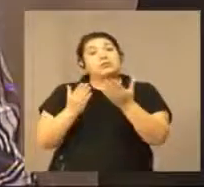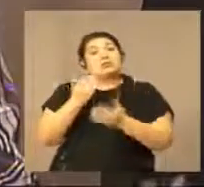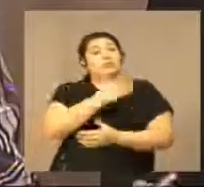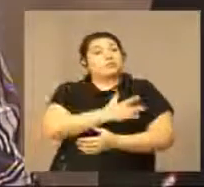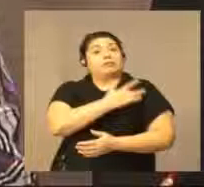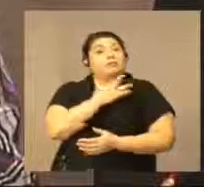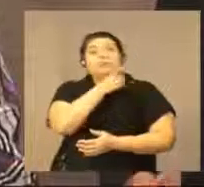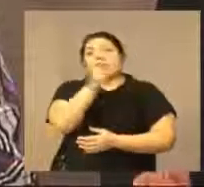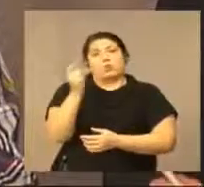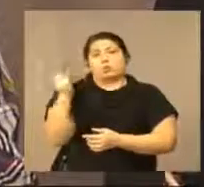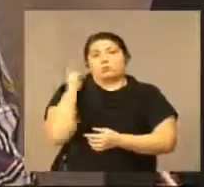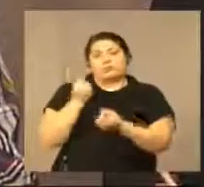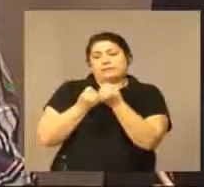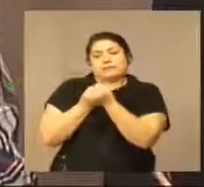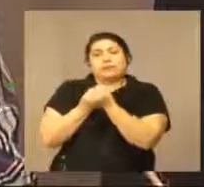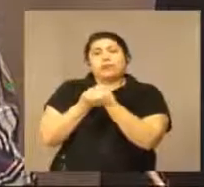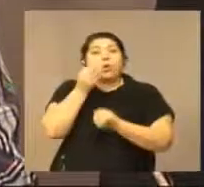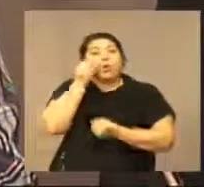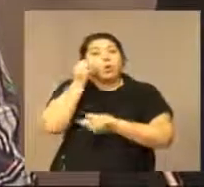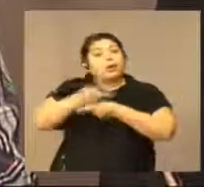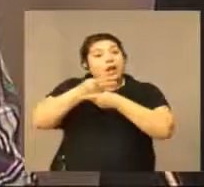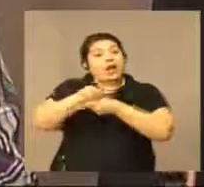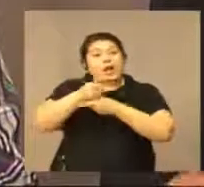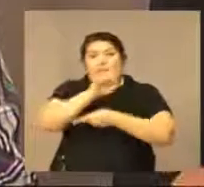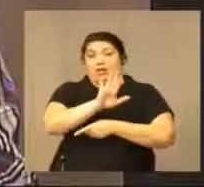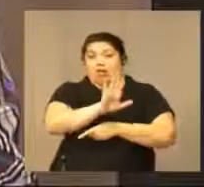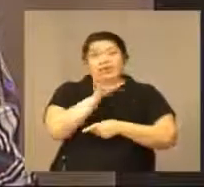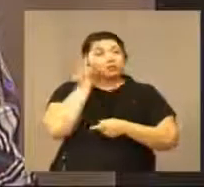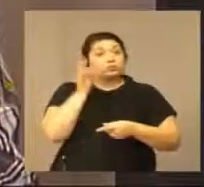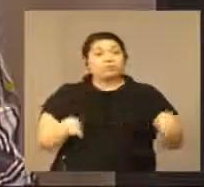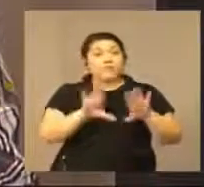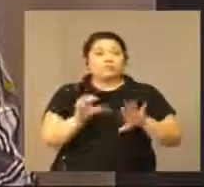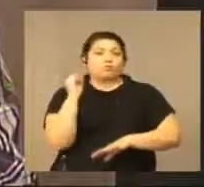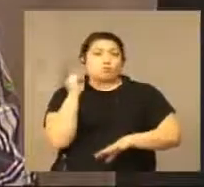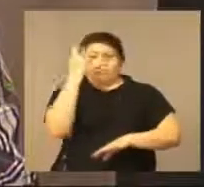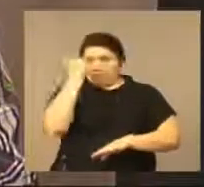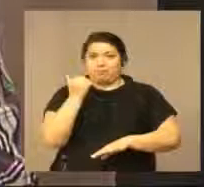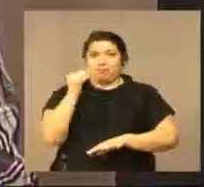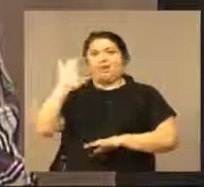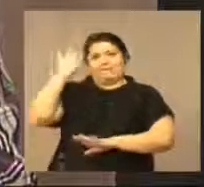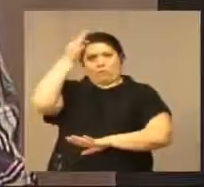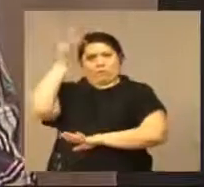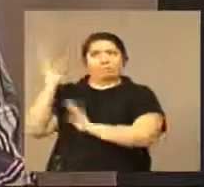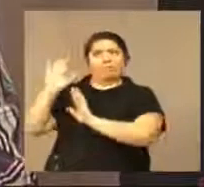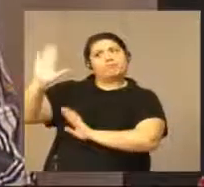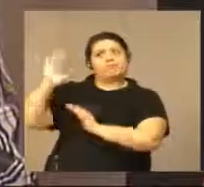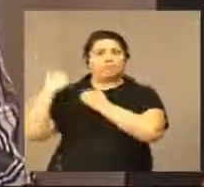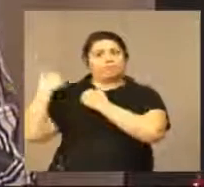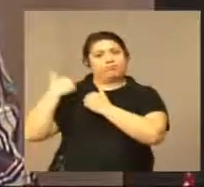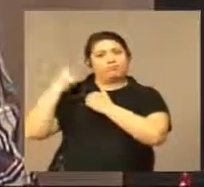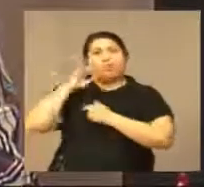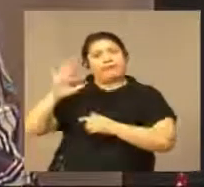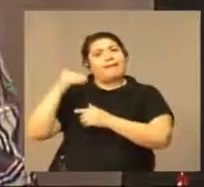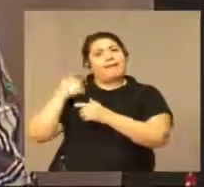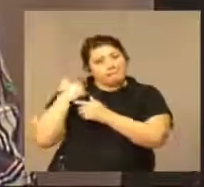home care on reserves, citing federal jurisdiction. There is a connection to Jordan's principle